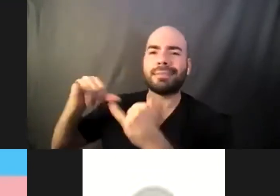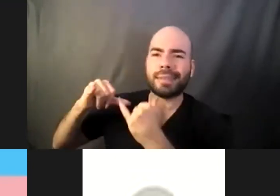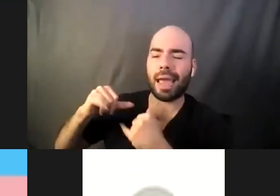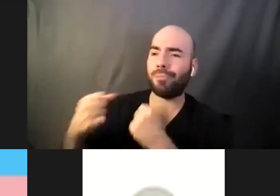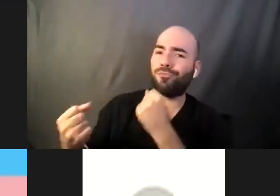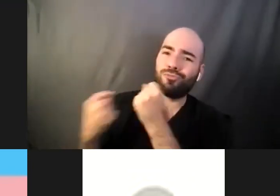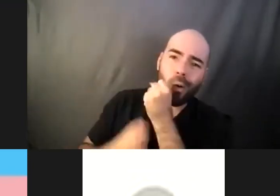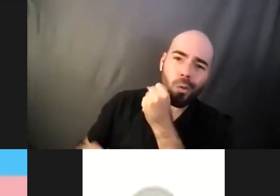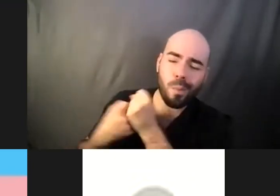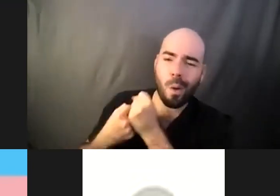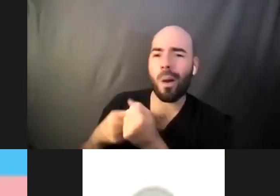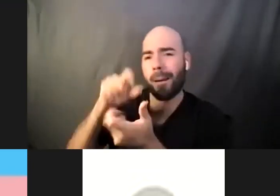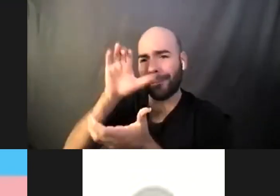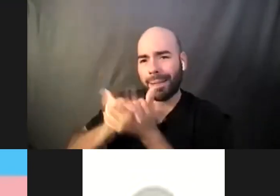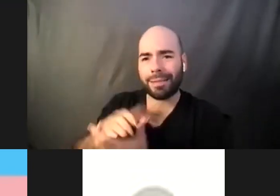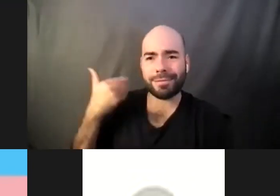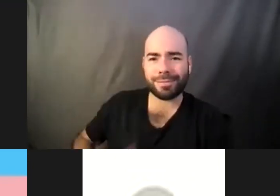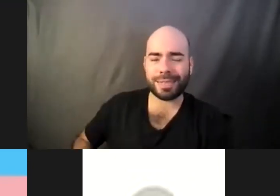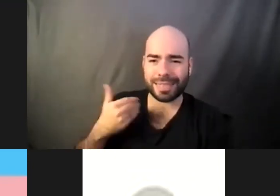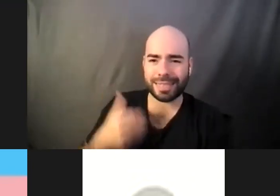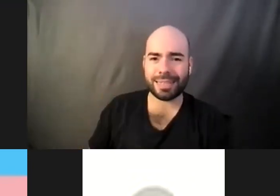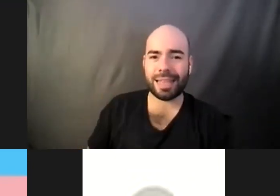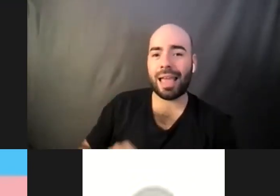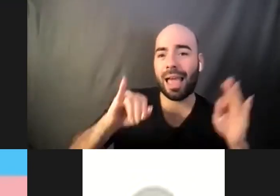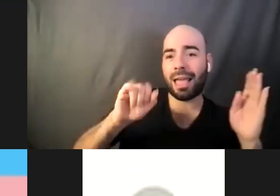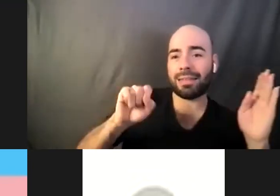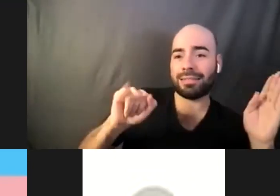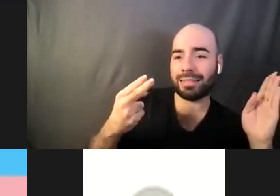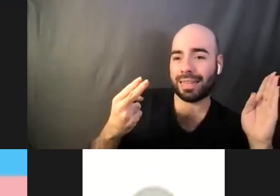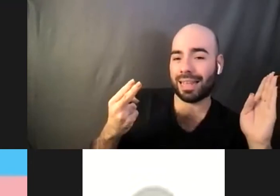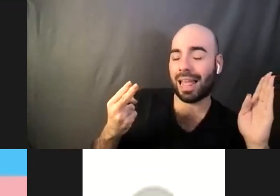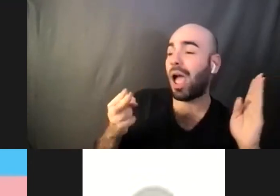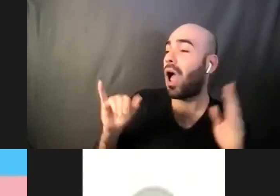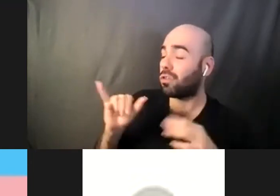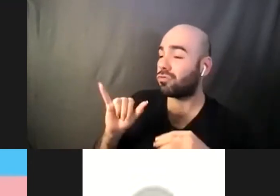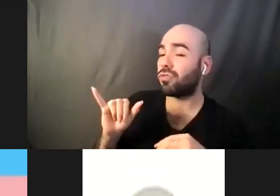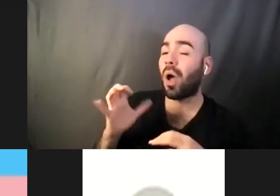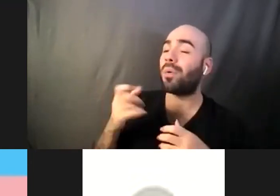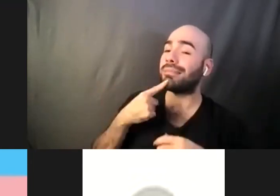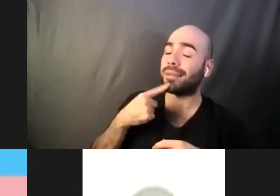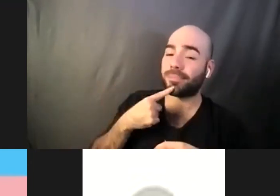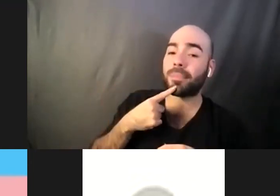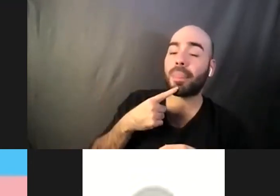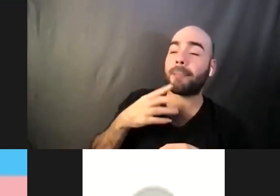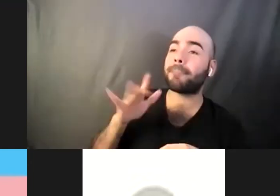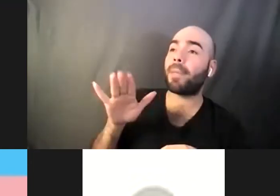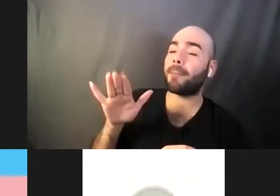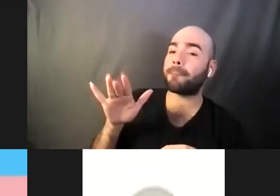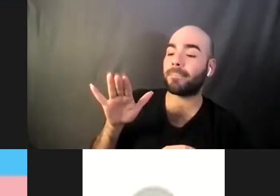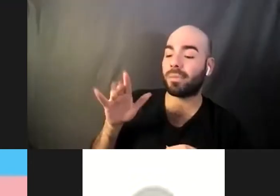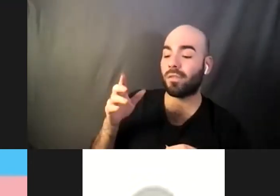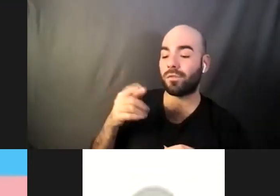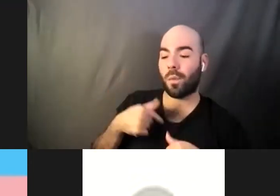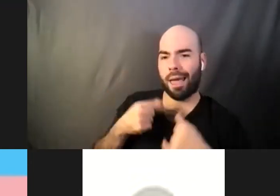that helps me. And I also want to, yeah, I also want to say, anything else. I also want to say that from what I've been